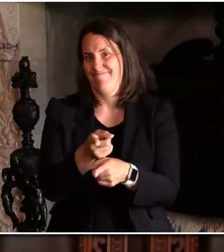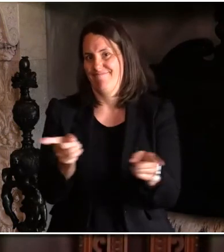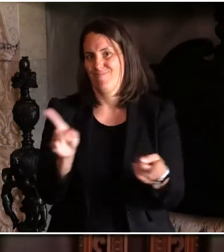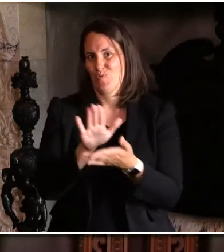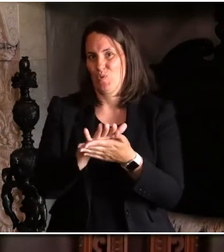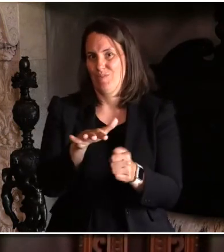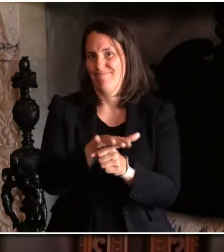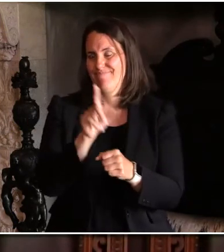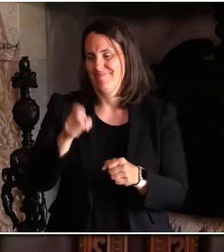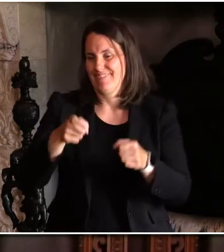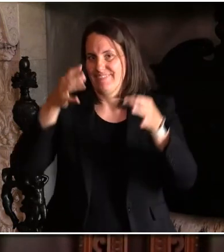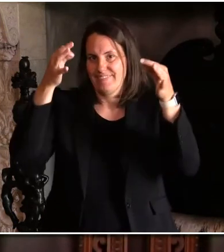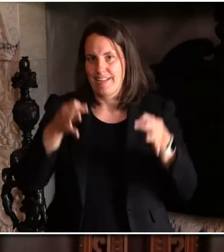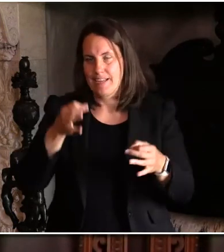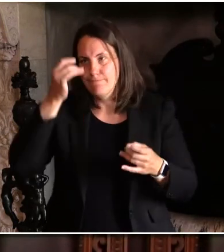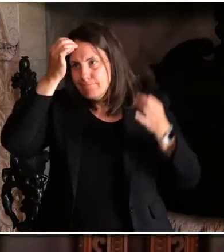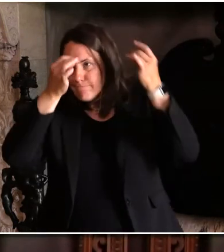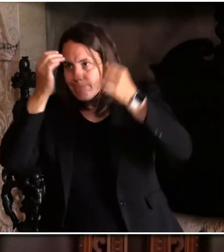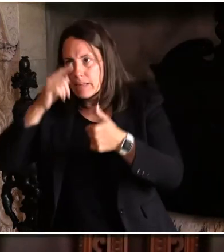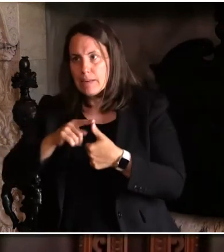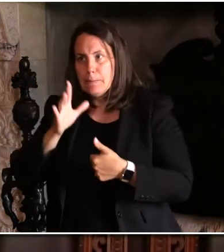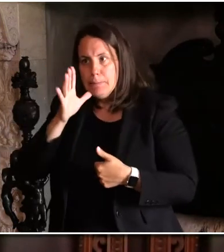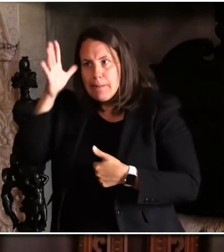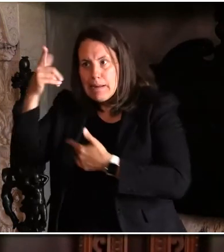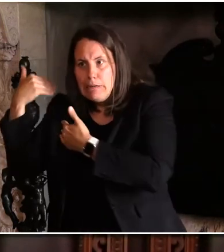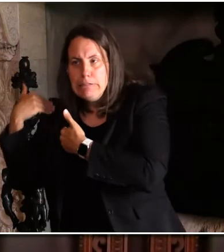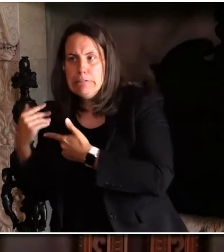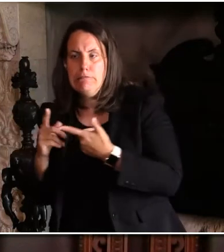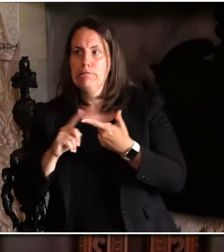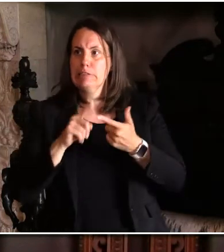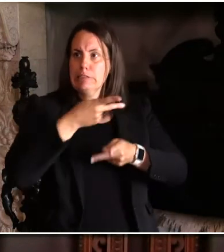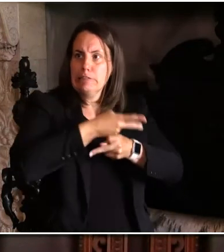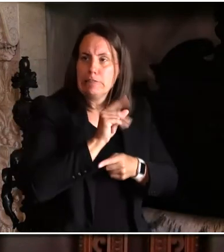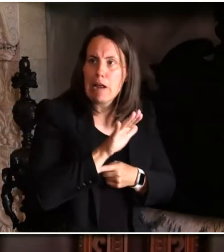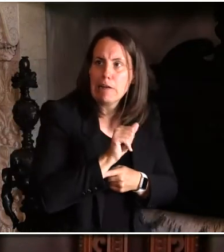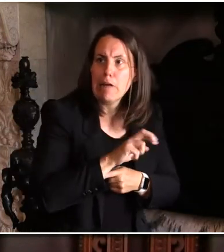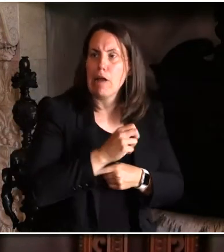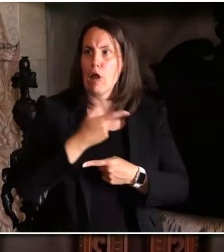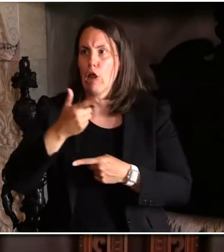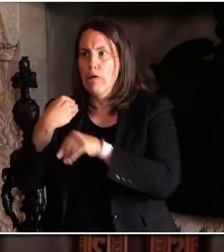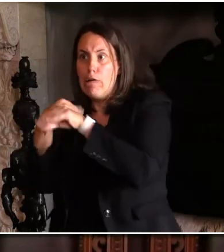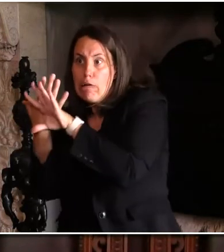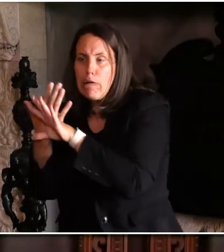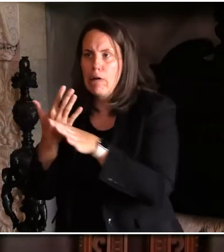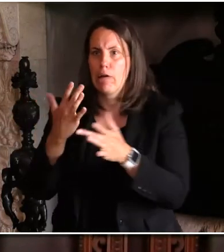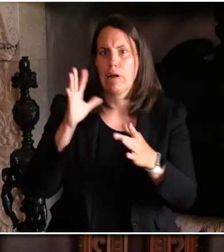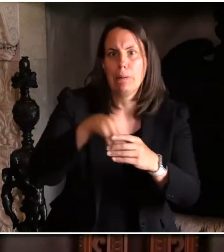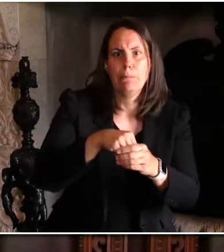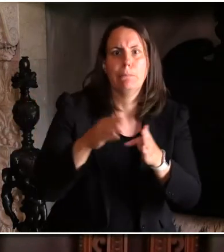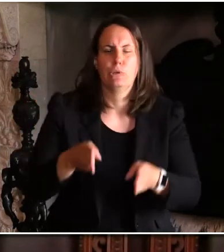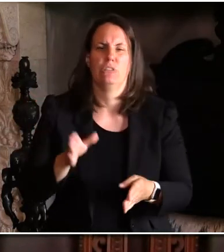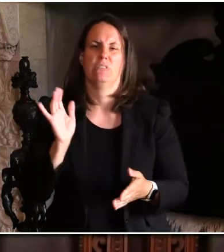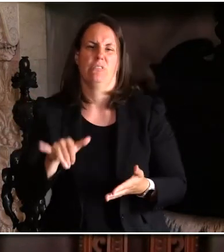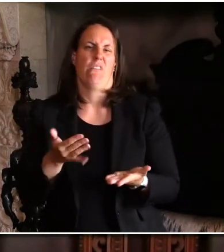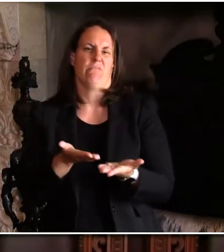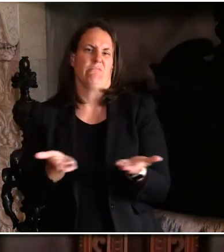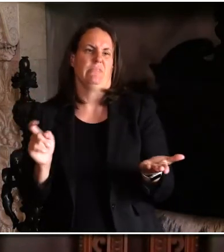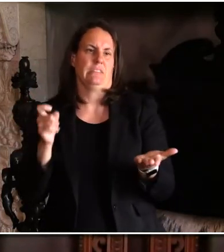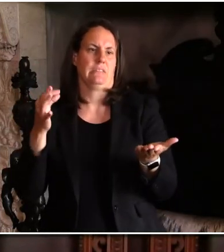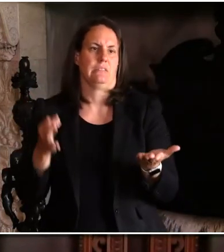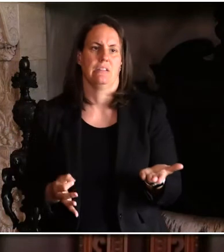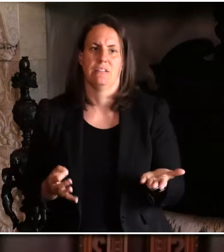do this. And actually, their guidelines suggested several different options. It could be any of them. A school district